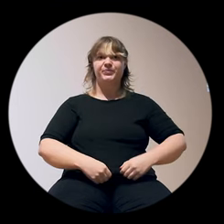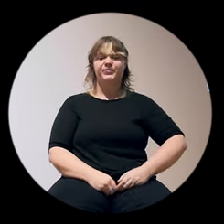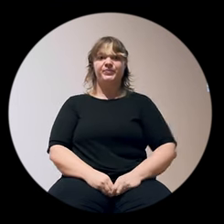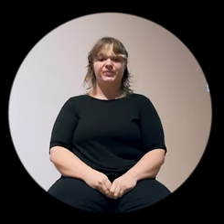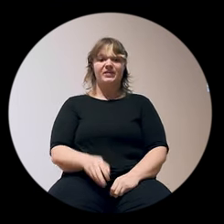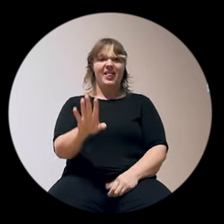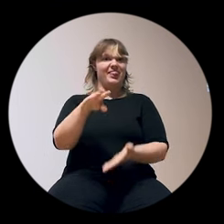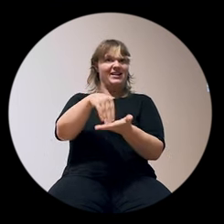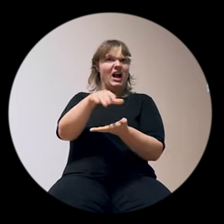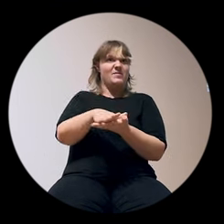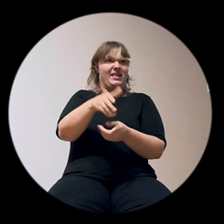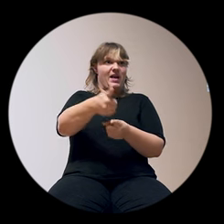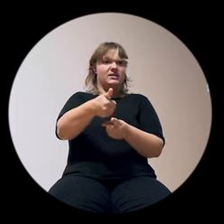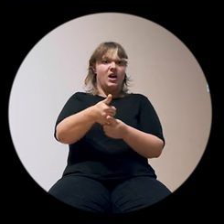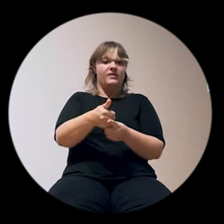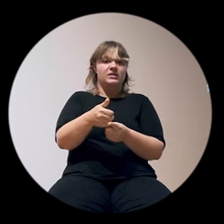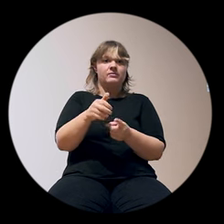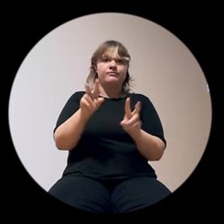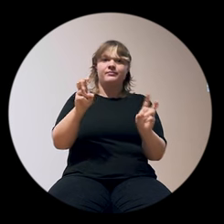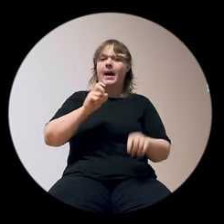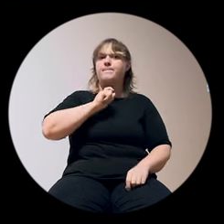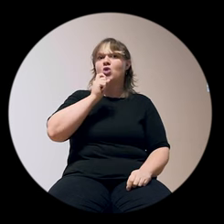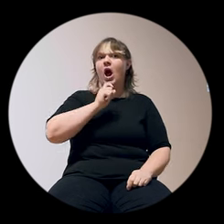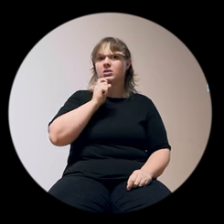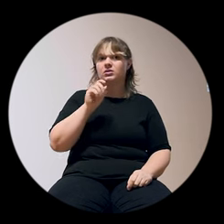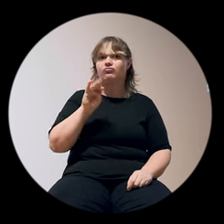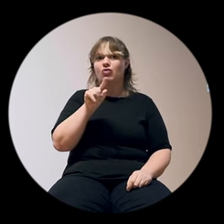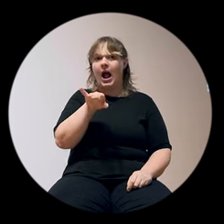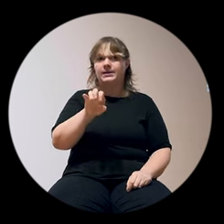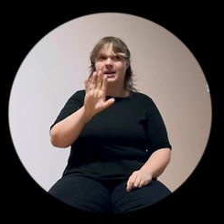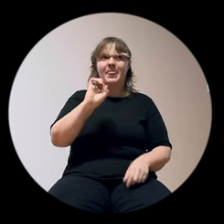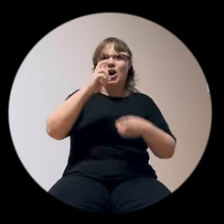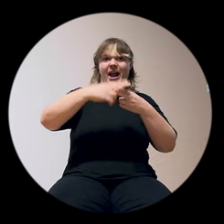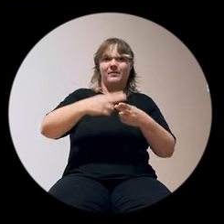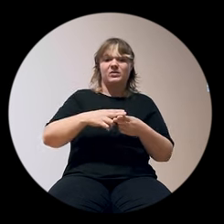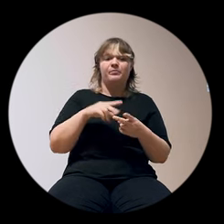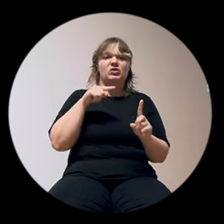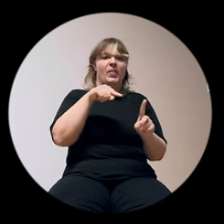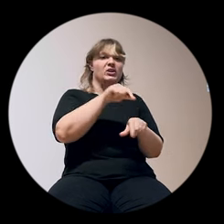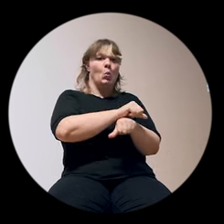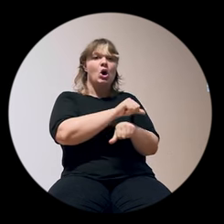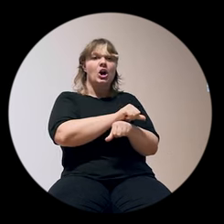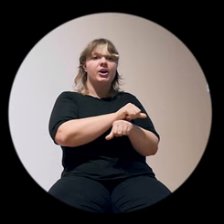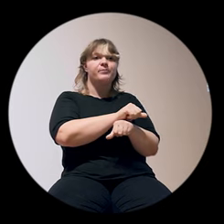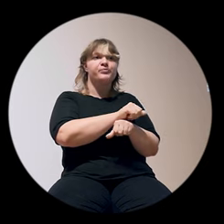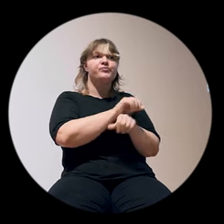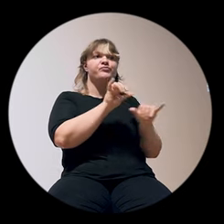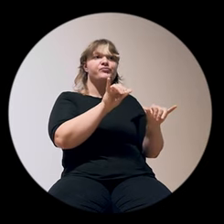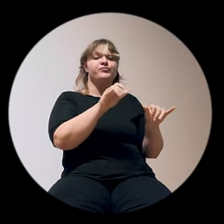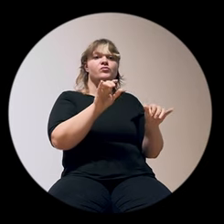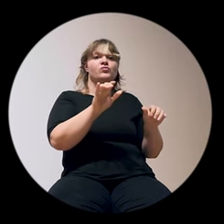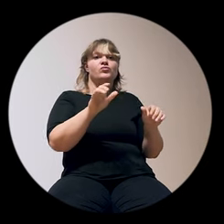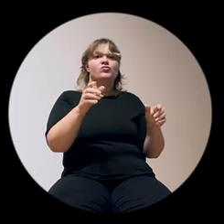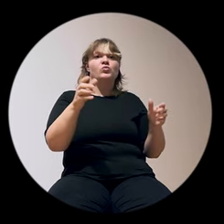They documented themselves essentially in bronze and their names as well. So this work was placed alongside